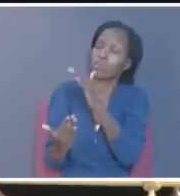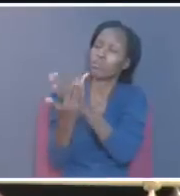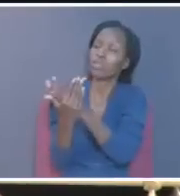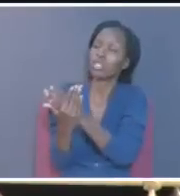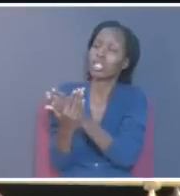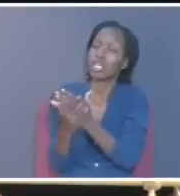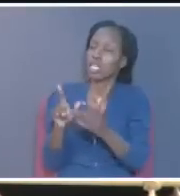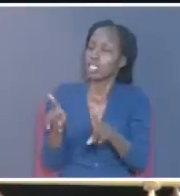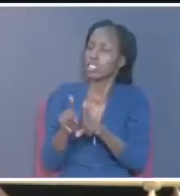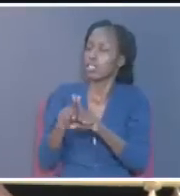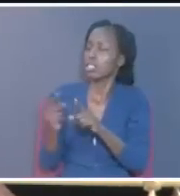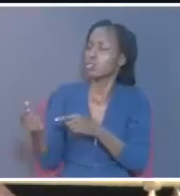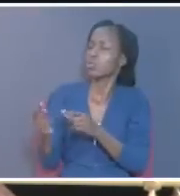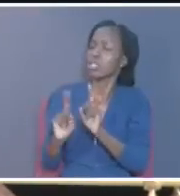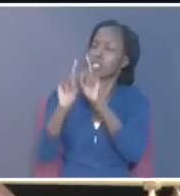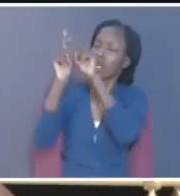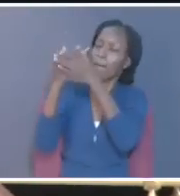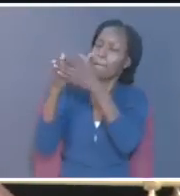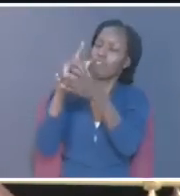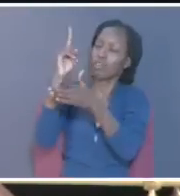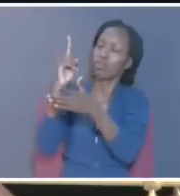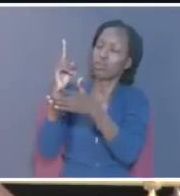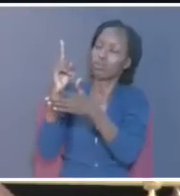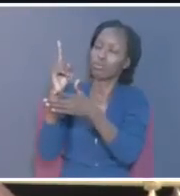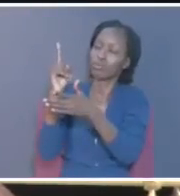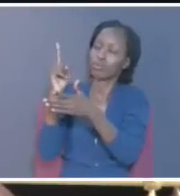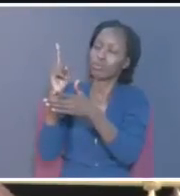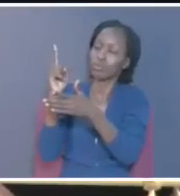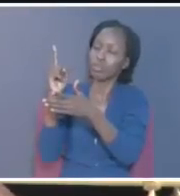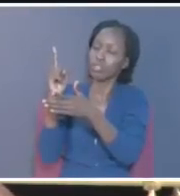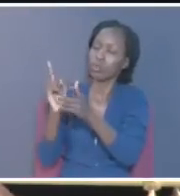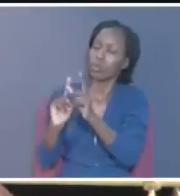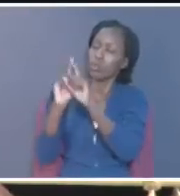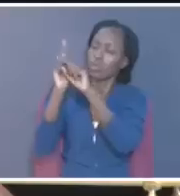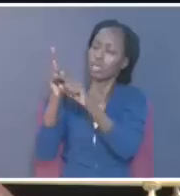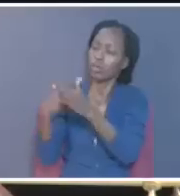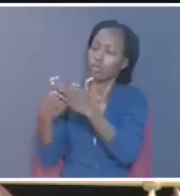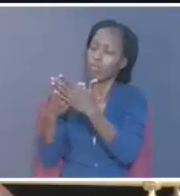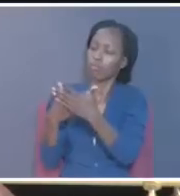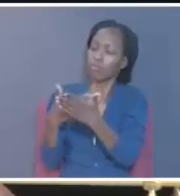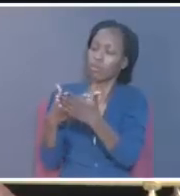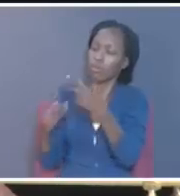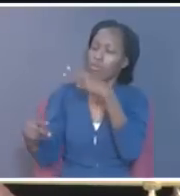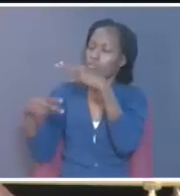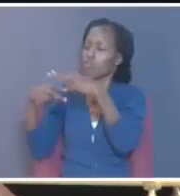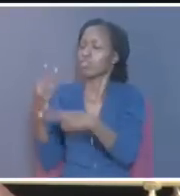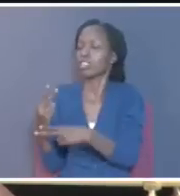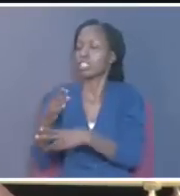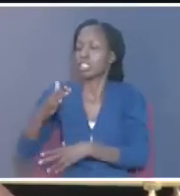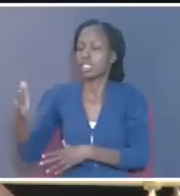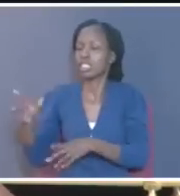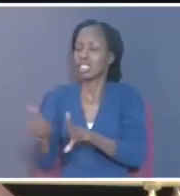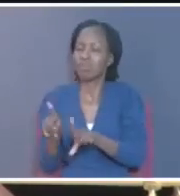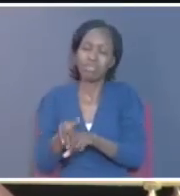morning. And as we come before you, Lord, we don't become from a point of defeat, but a point of victory. Indeed,